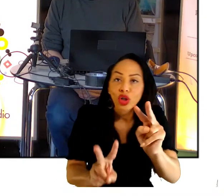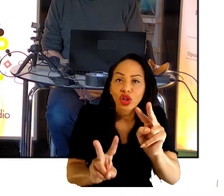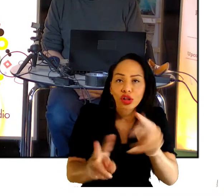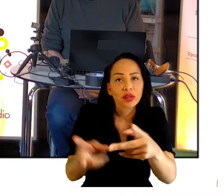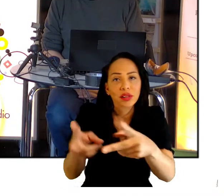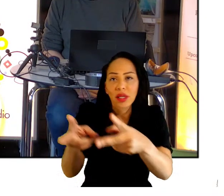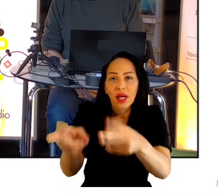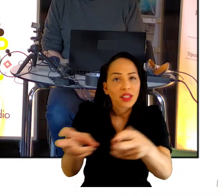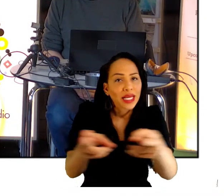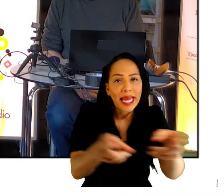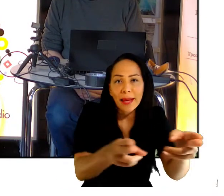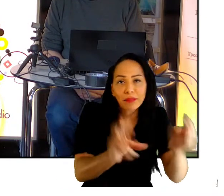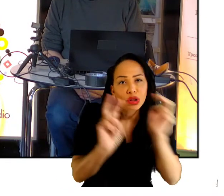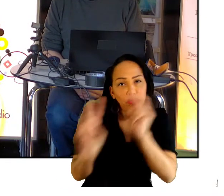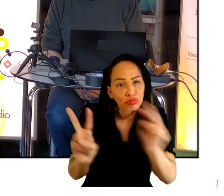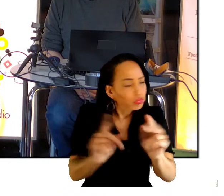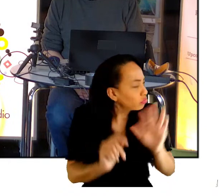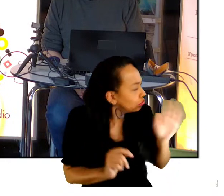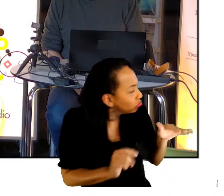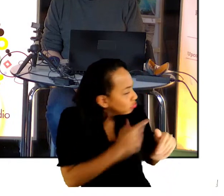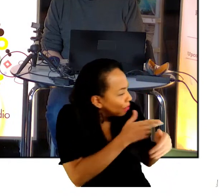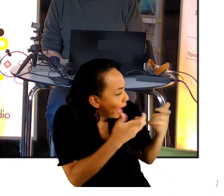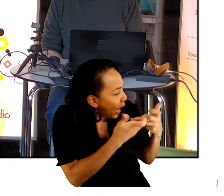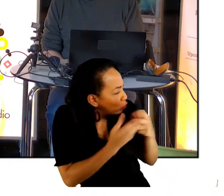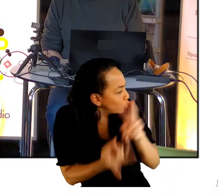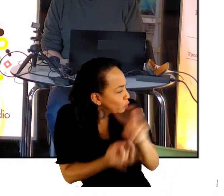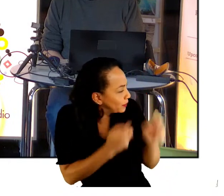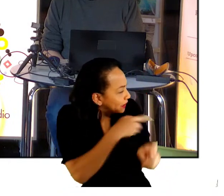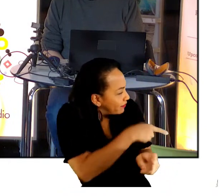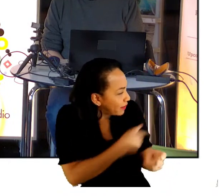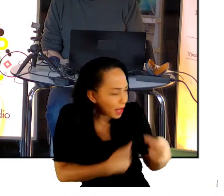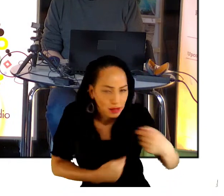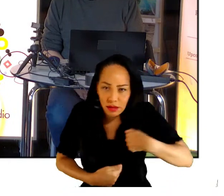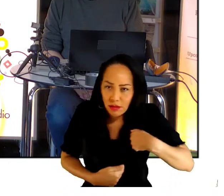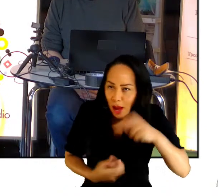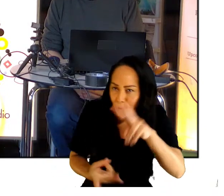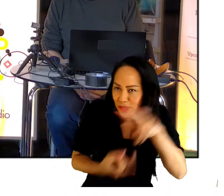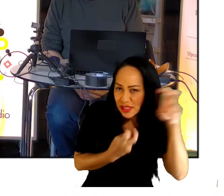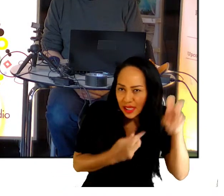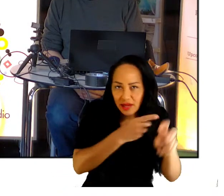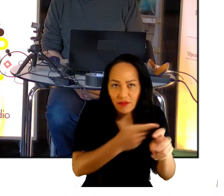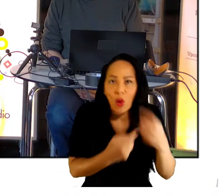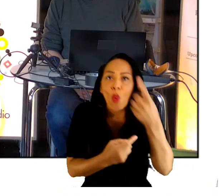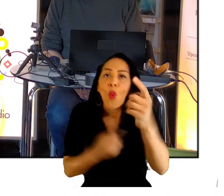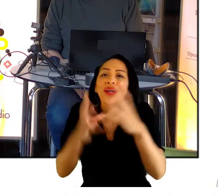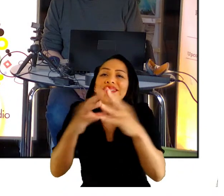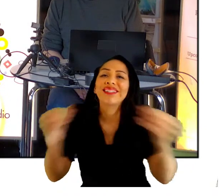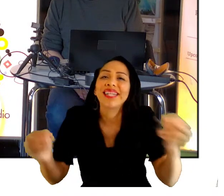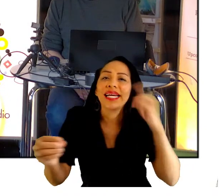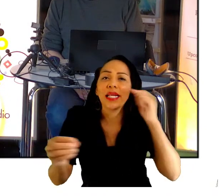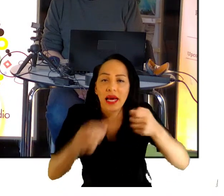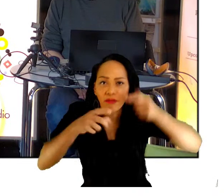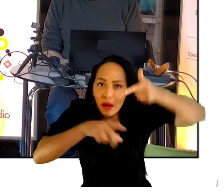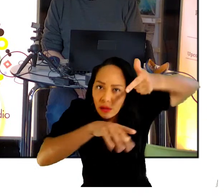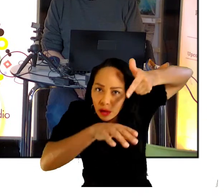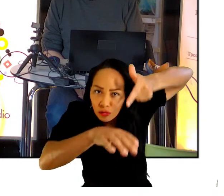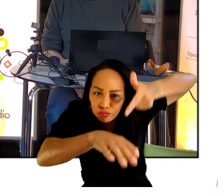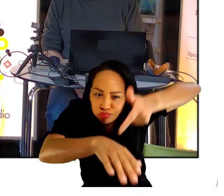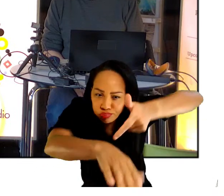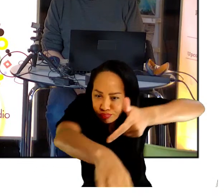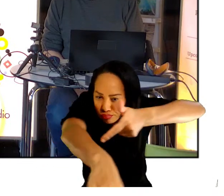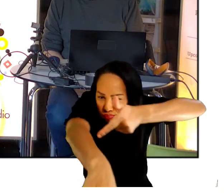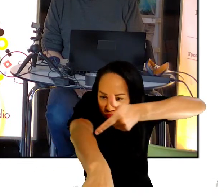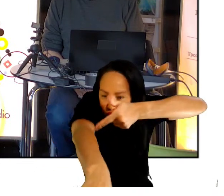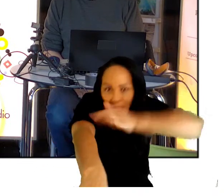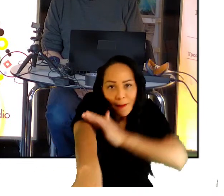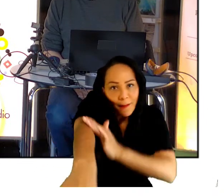Mark perceive it? We have this scene which shows my skin really, really close up in a handstand, which we'll show you in a minute. And I